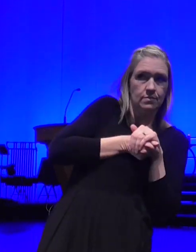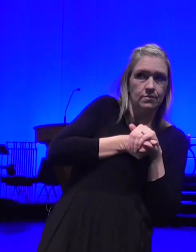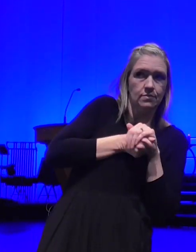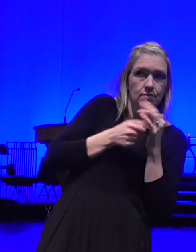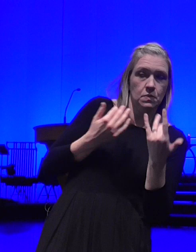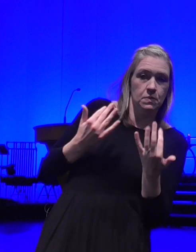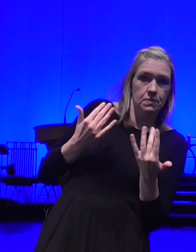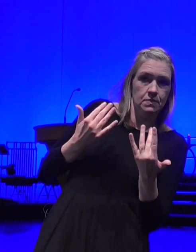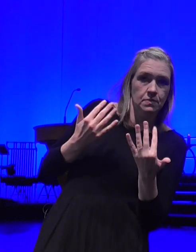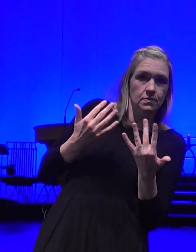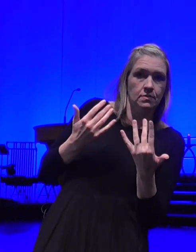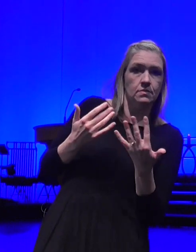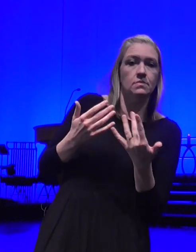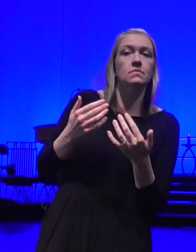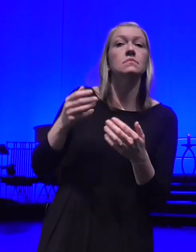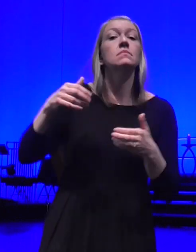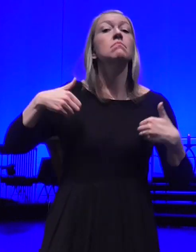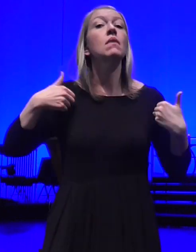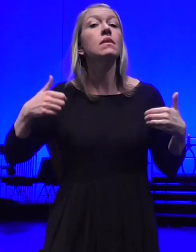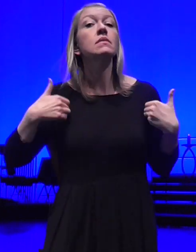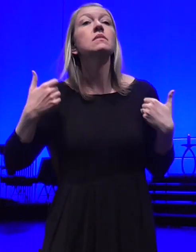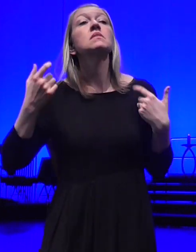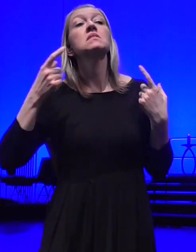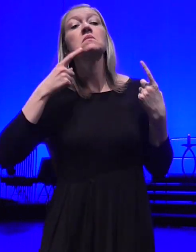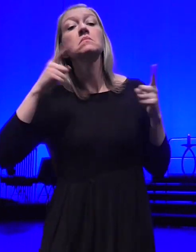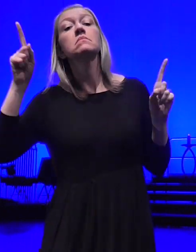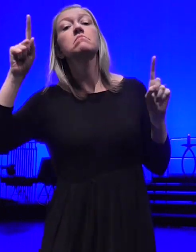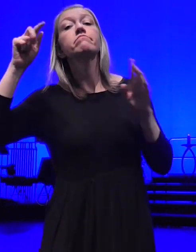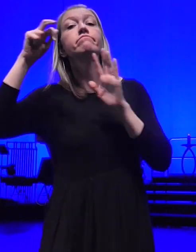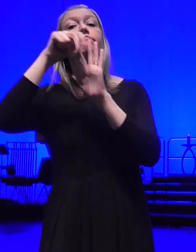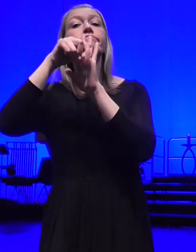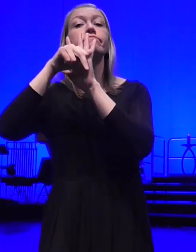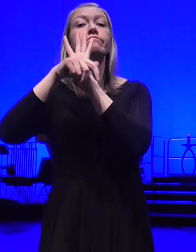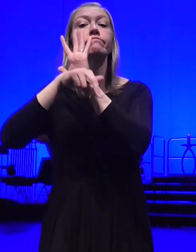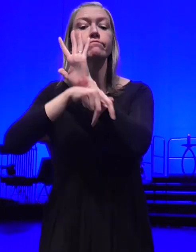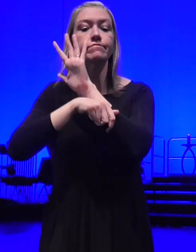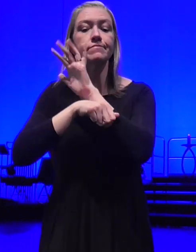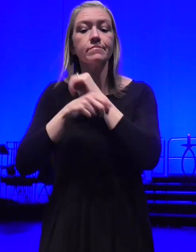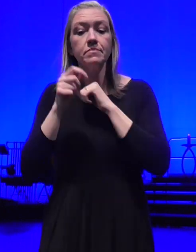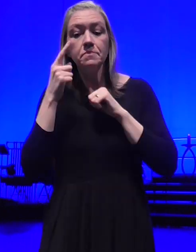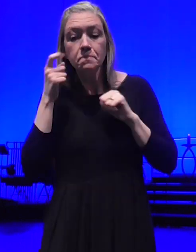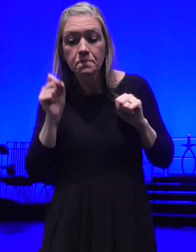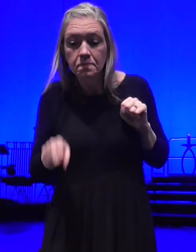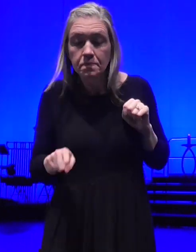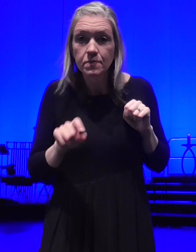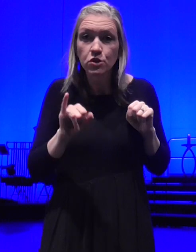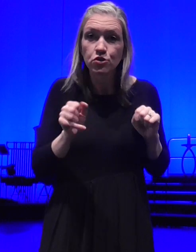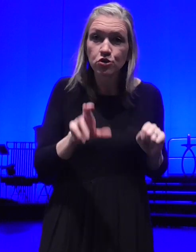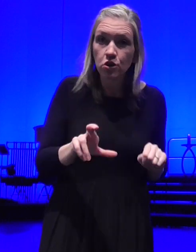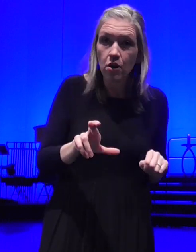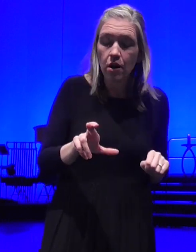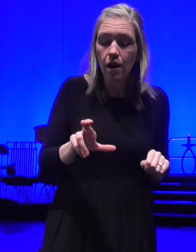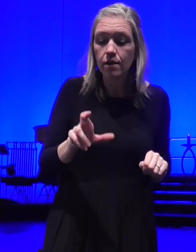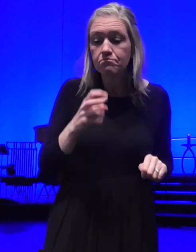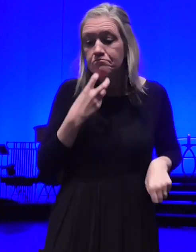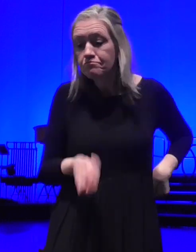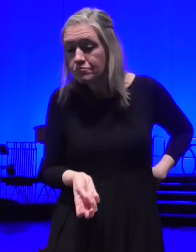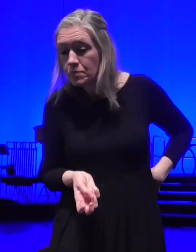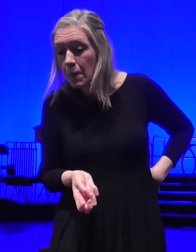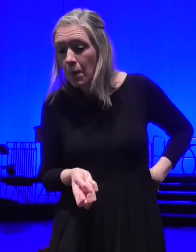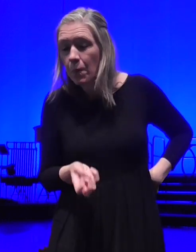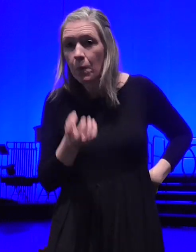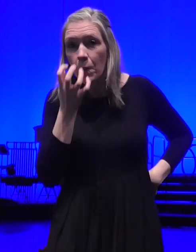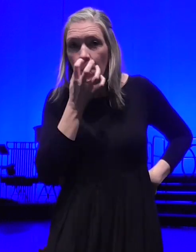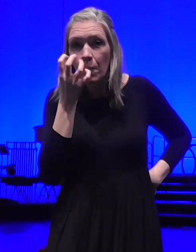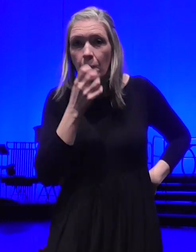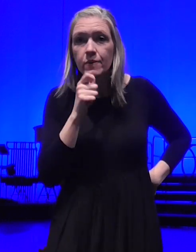After some time, the monkeys came down out of the trees, saw these jars, said, wow, look, bonus,